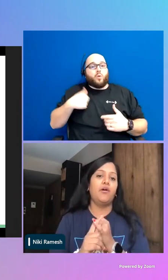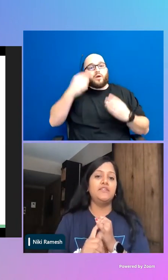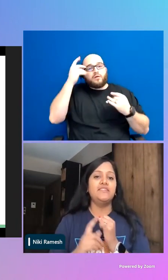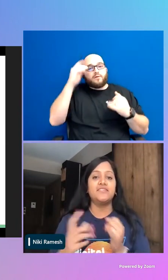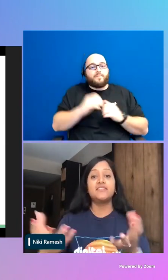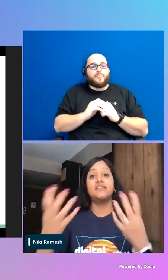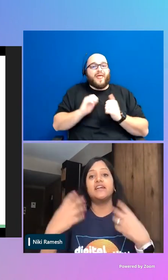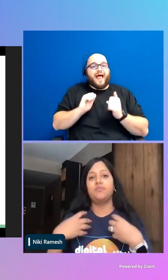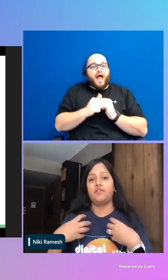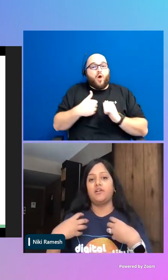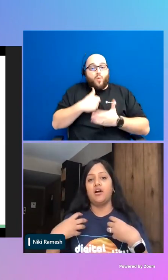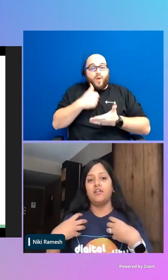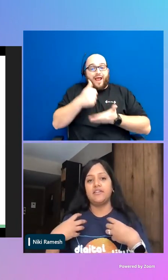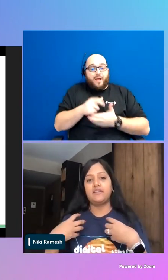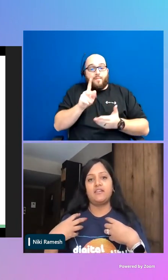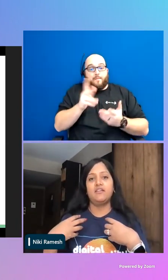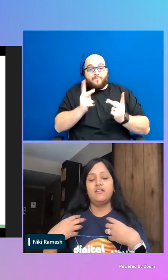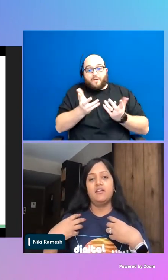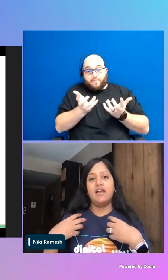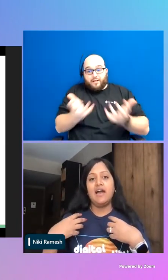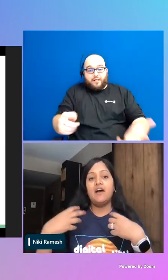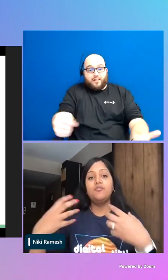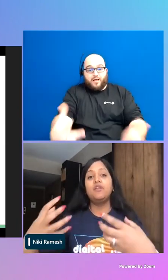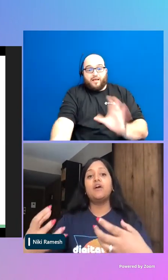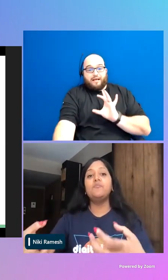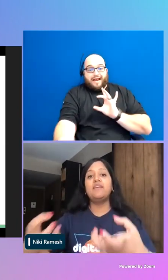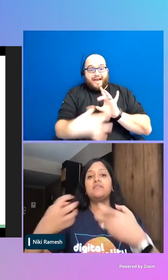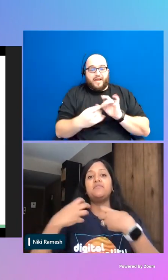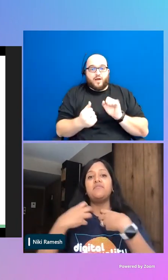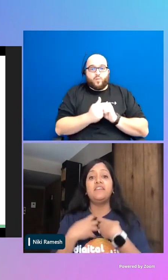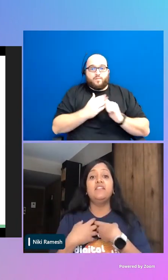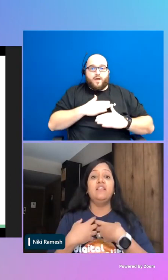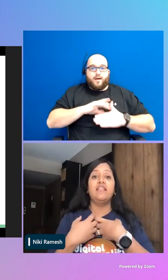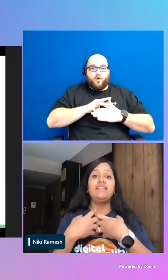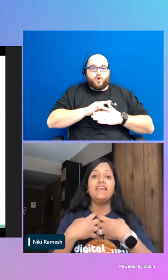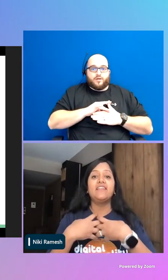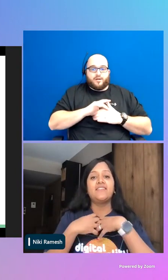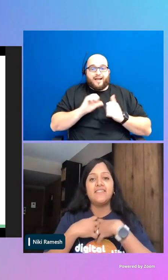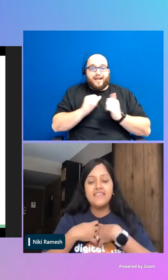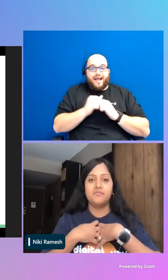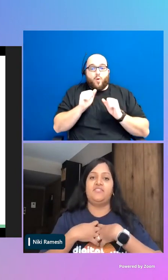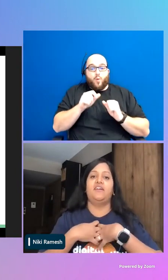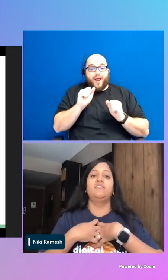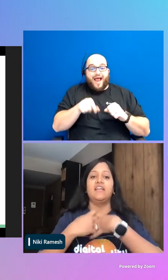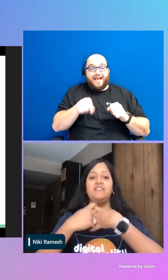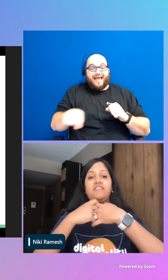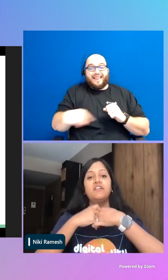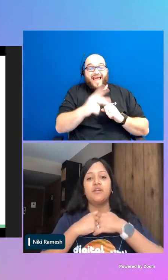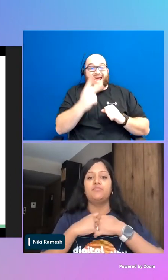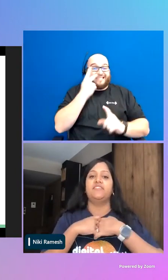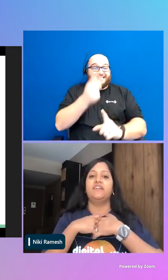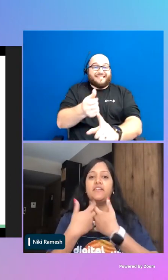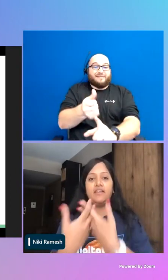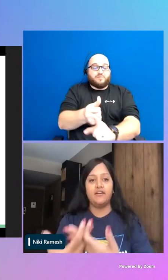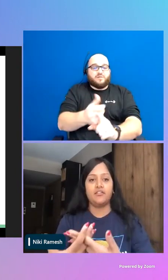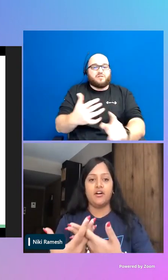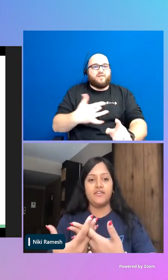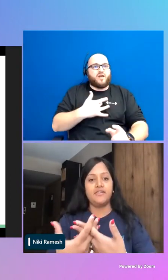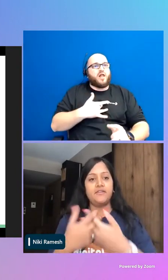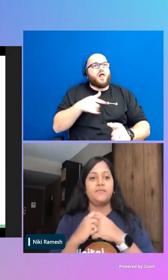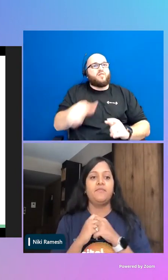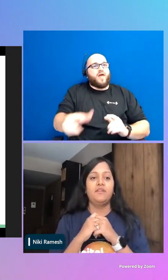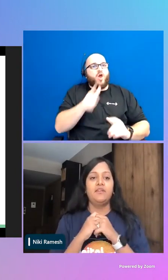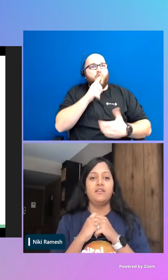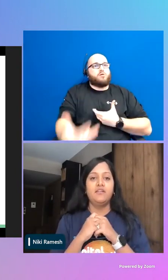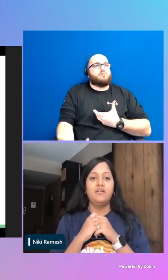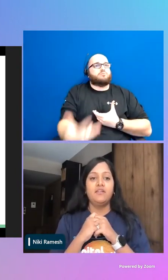we help audiences connect with our content? How do we make them feel like they can see themselves and feel represented in our